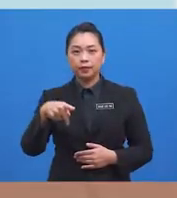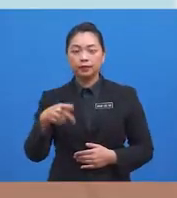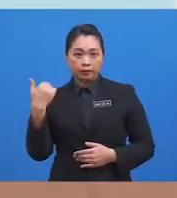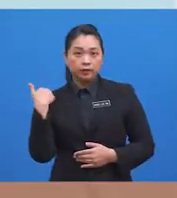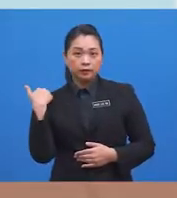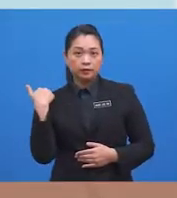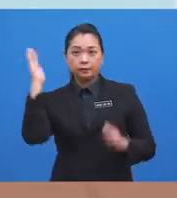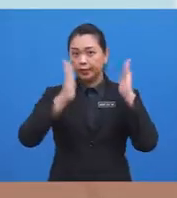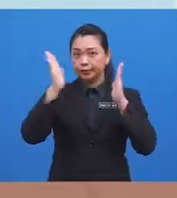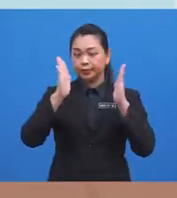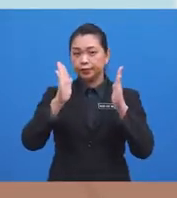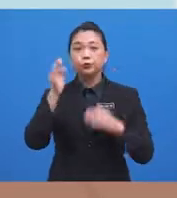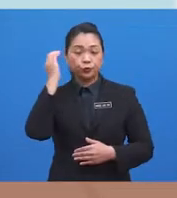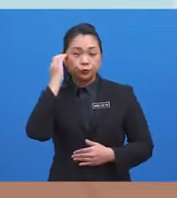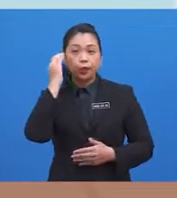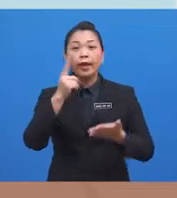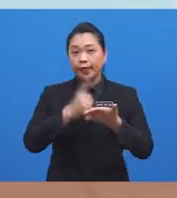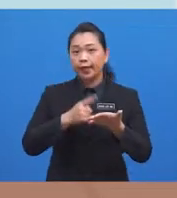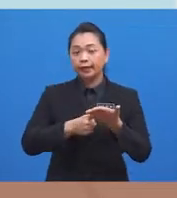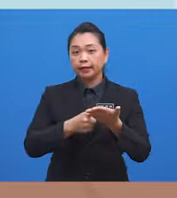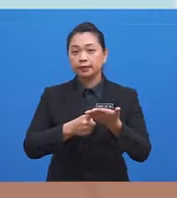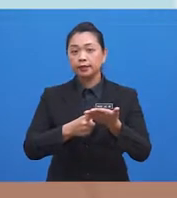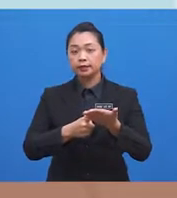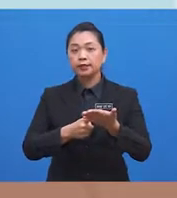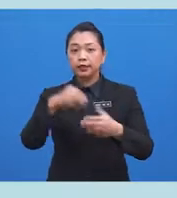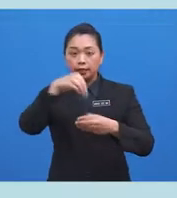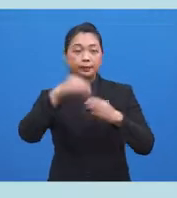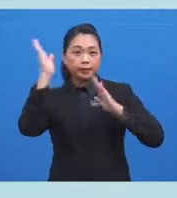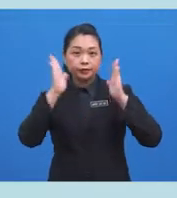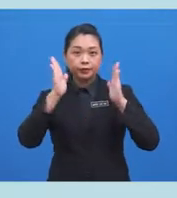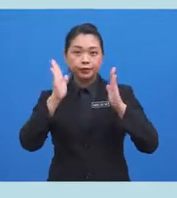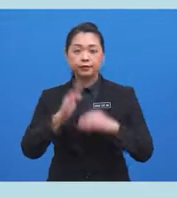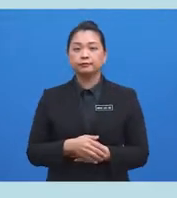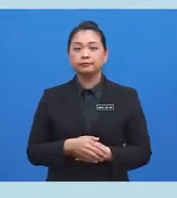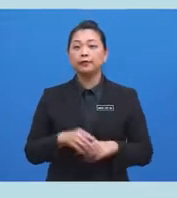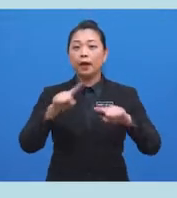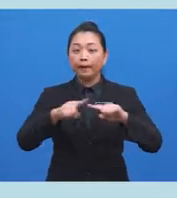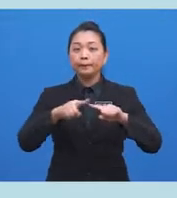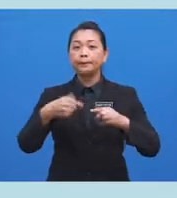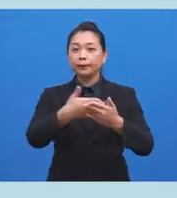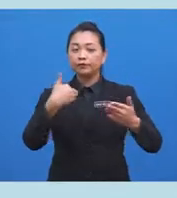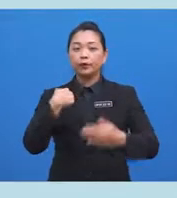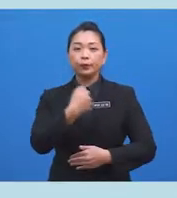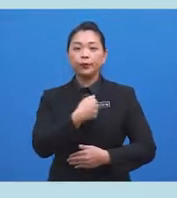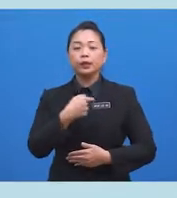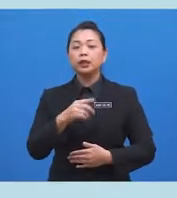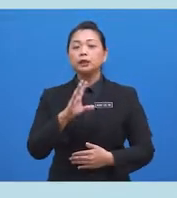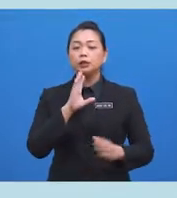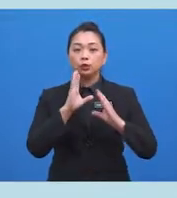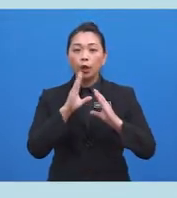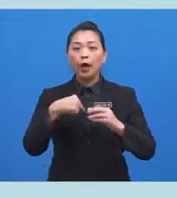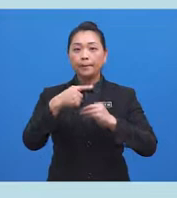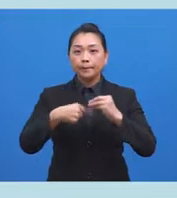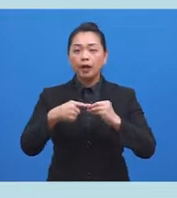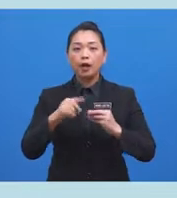Malaysia? Do you know anything about the hip-hop culture in Malaysia? But before we talk about our country, let's